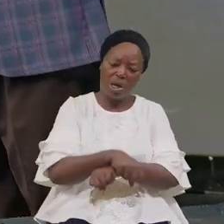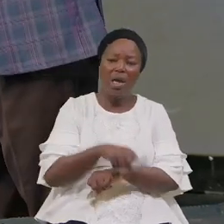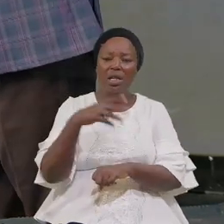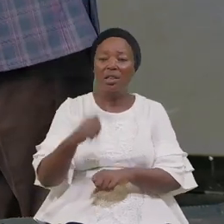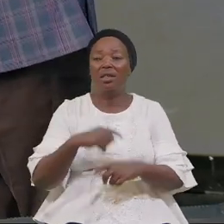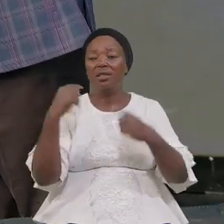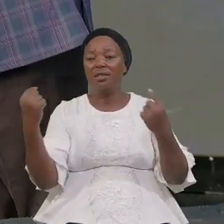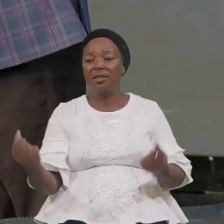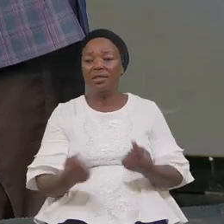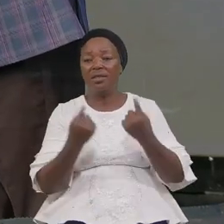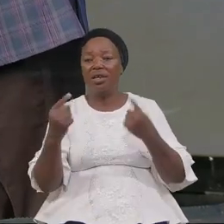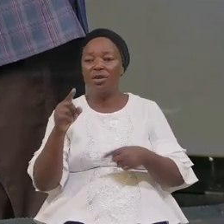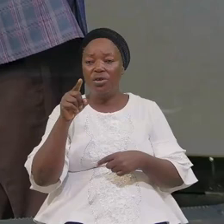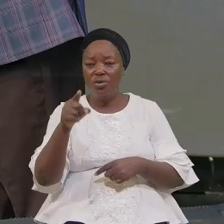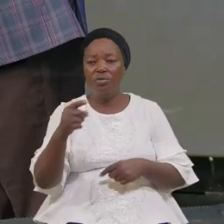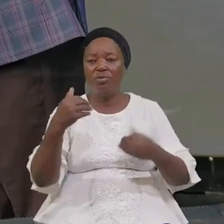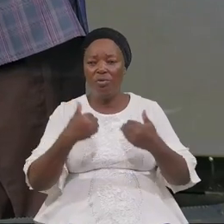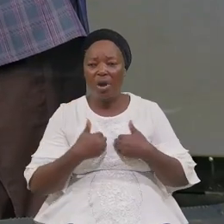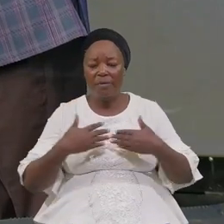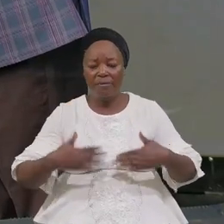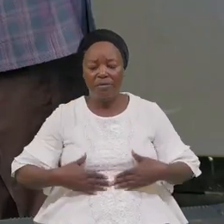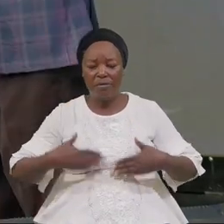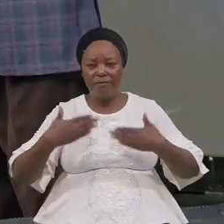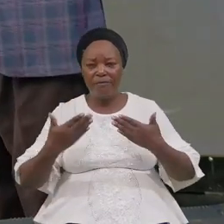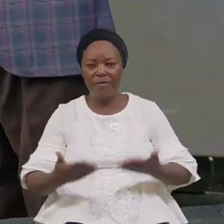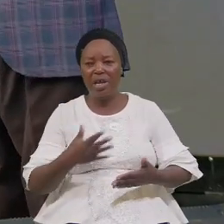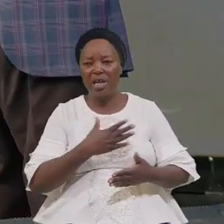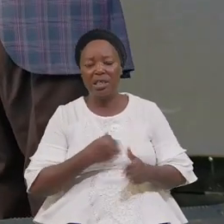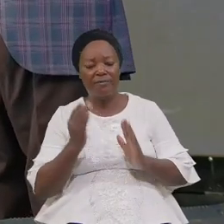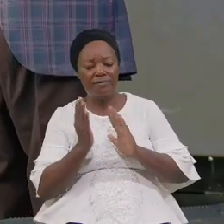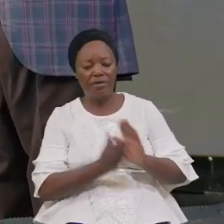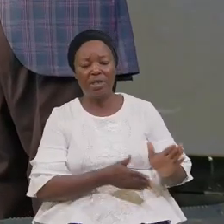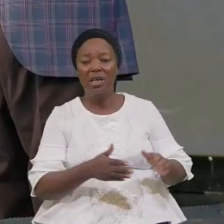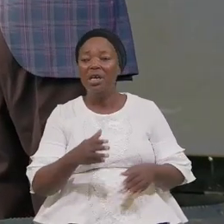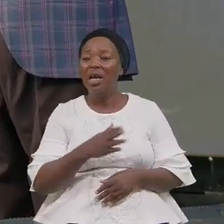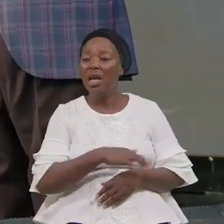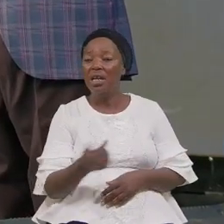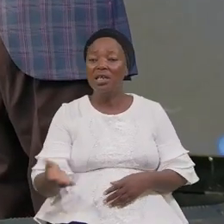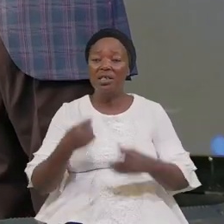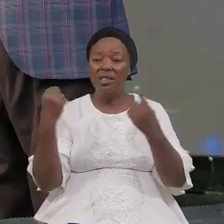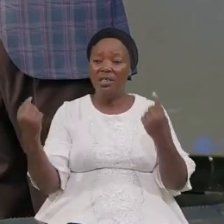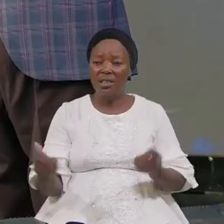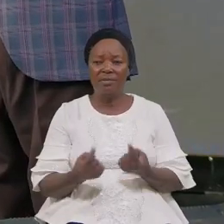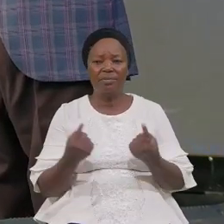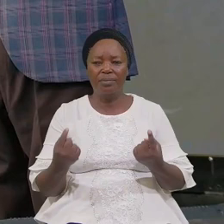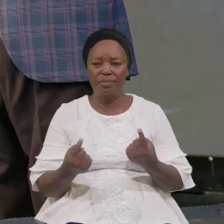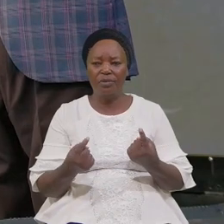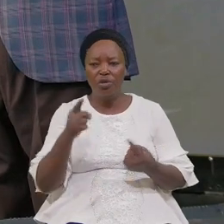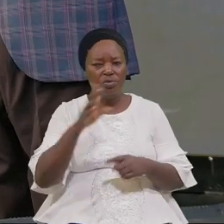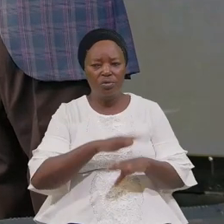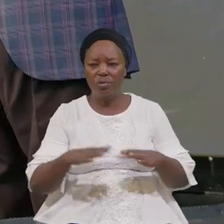sin you have confessed and forsaken. Any sin you don't